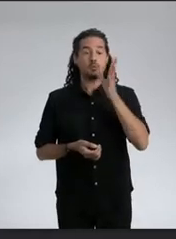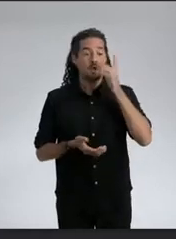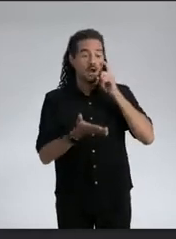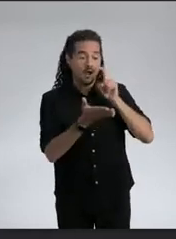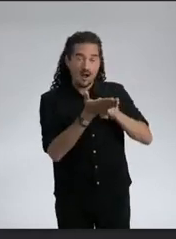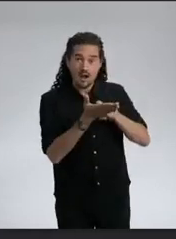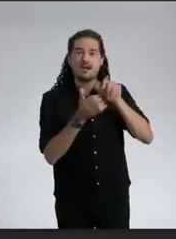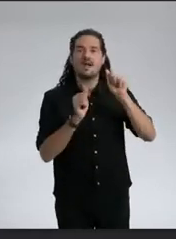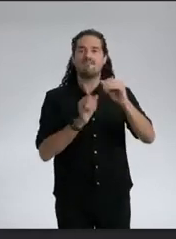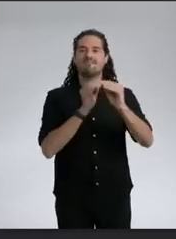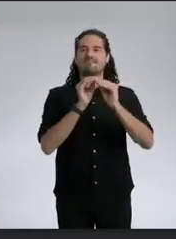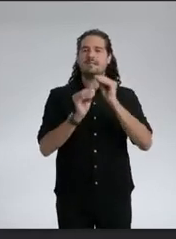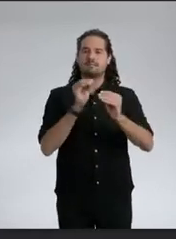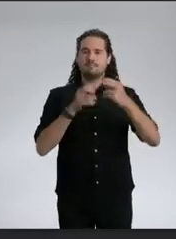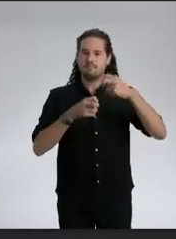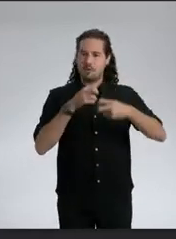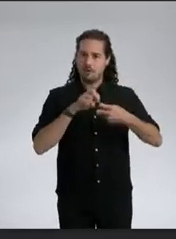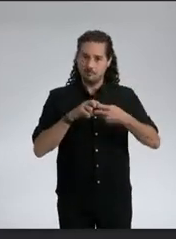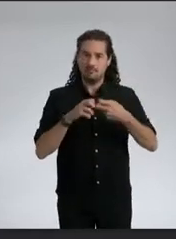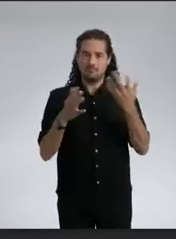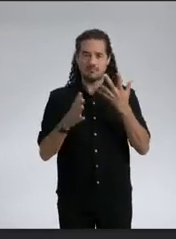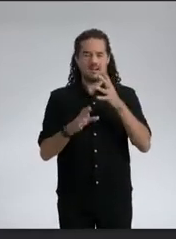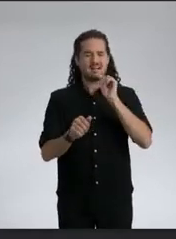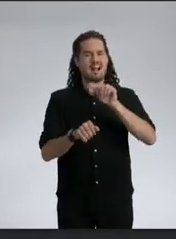to ensure this is caught earlier next time.